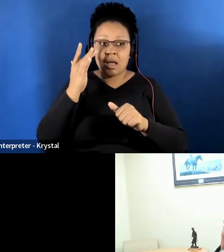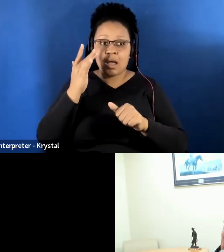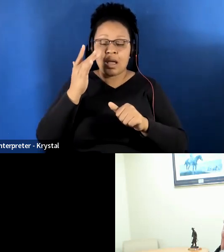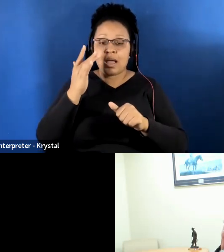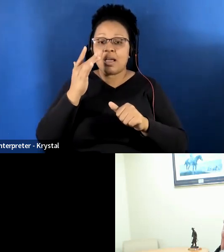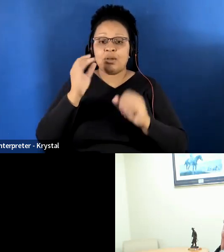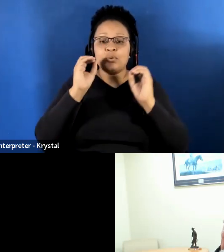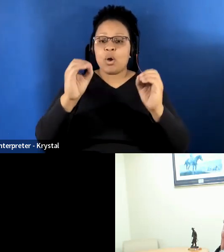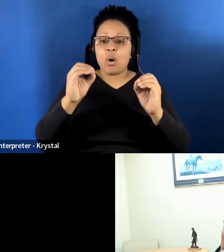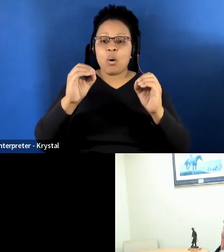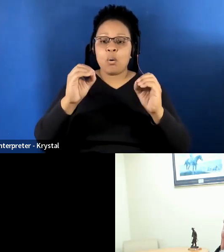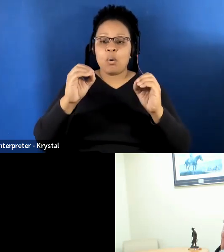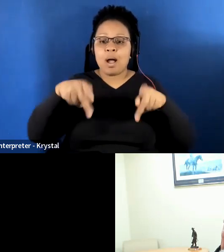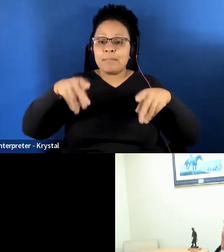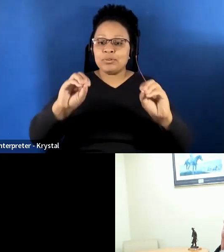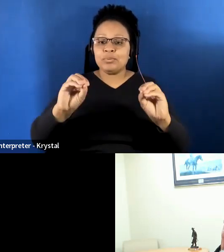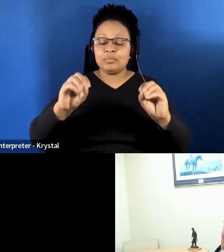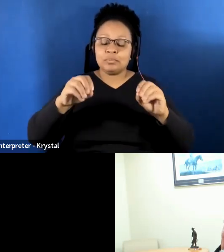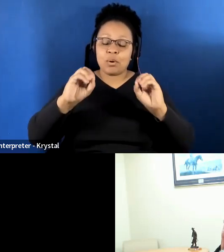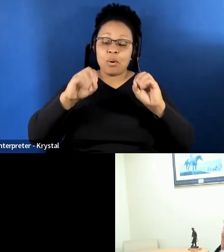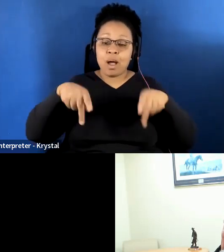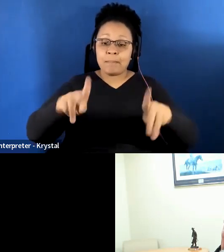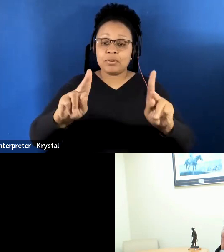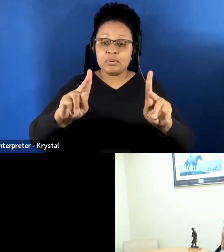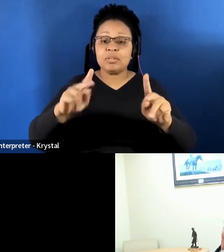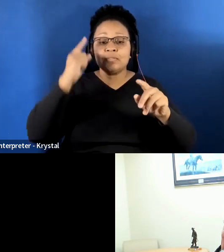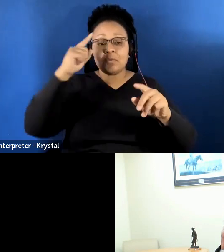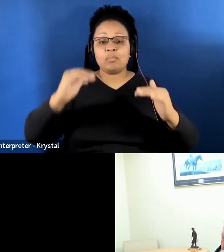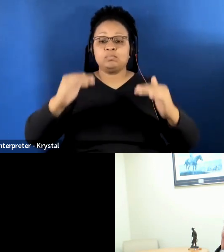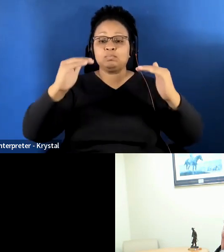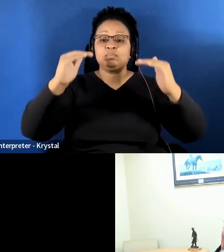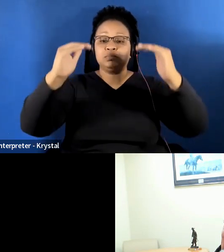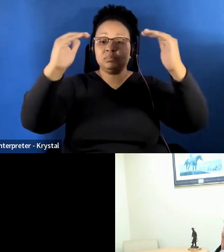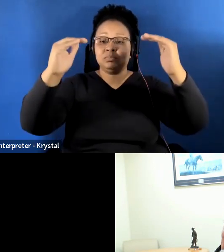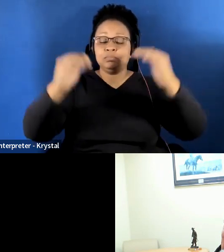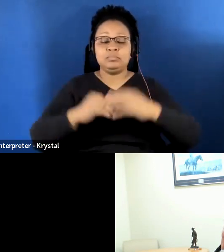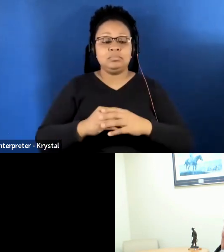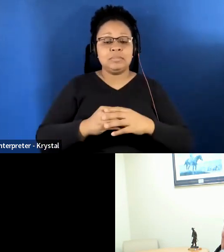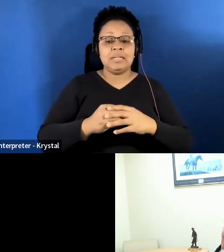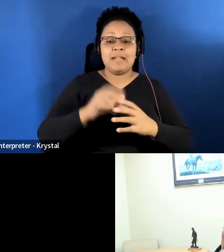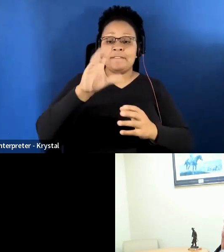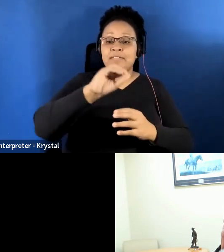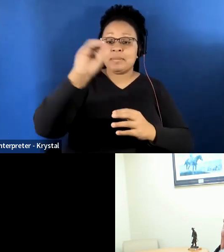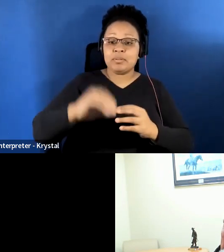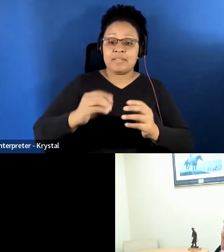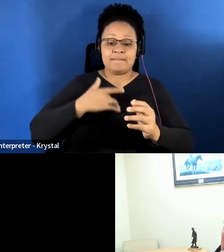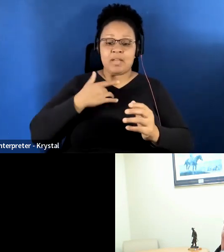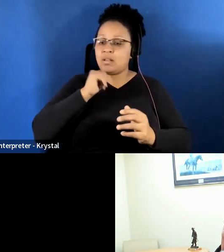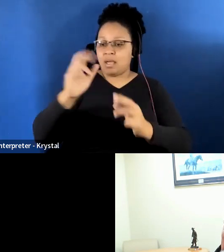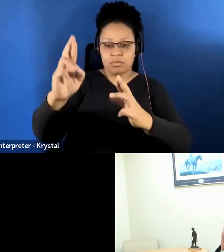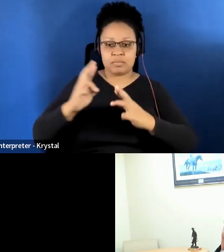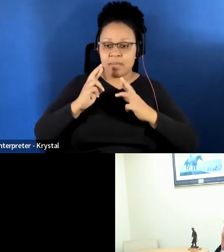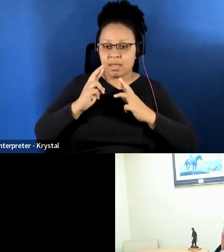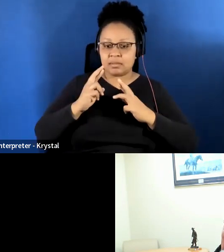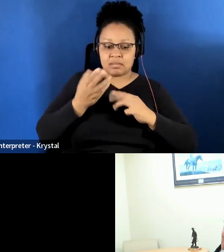opportunities for advancement. Over half felt disrespected at work, and that's